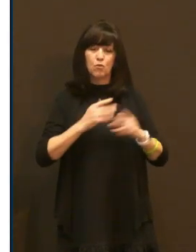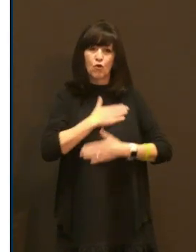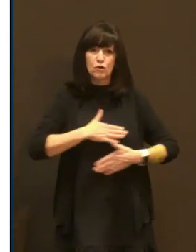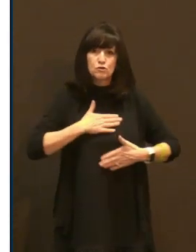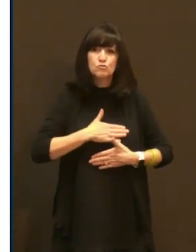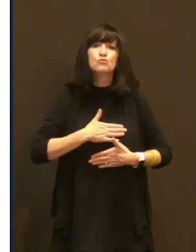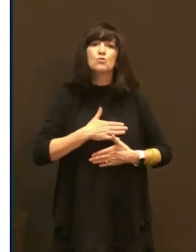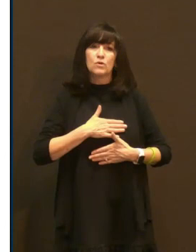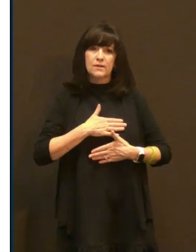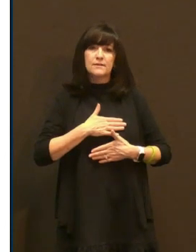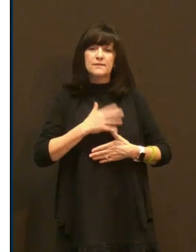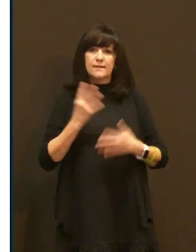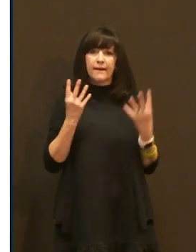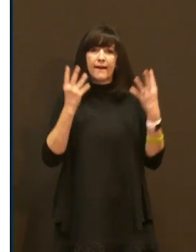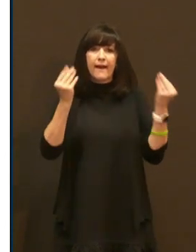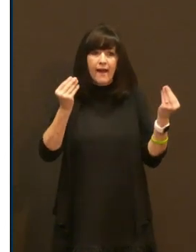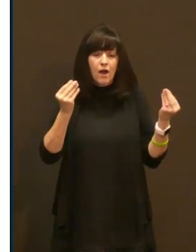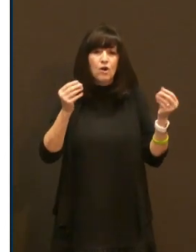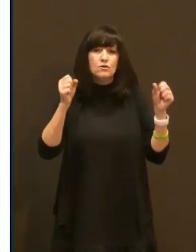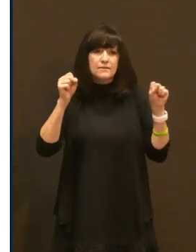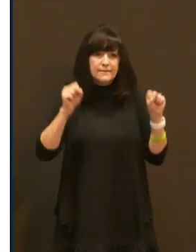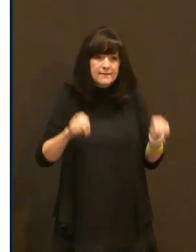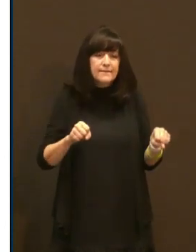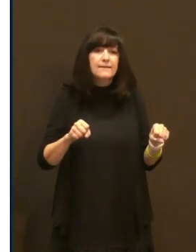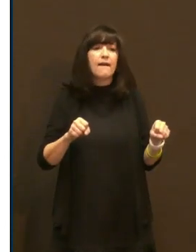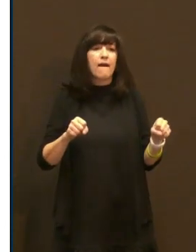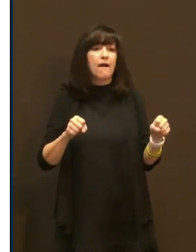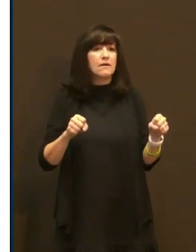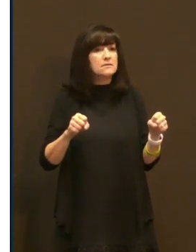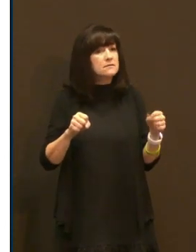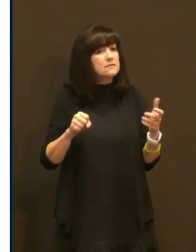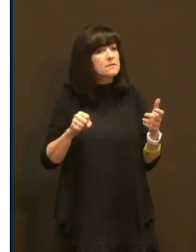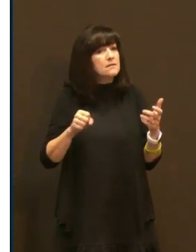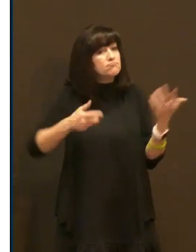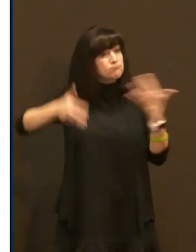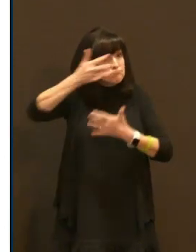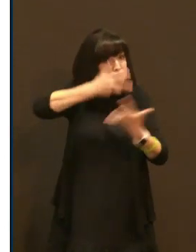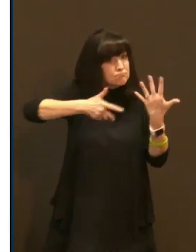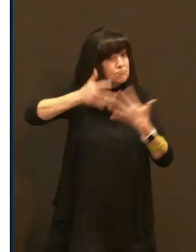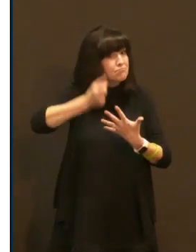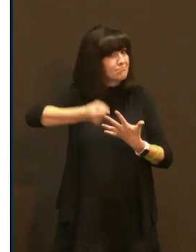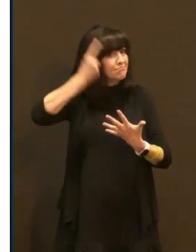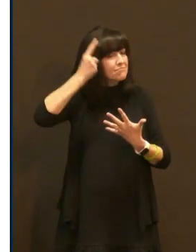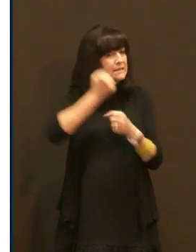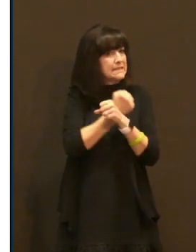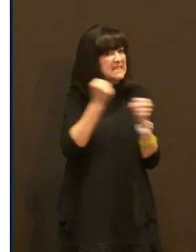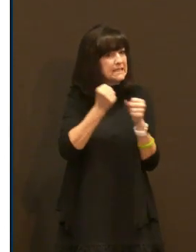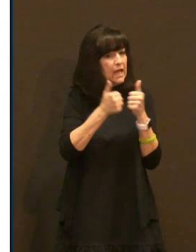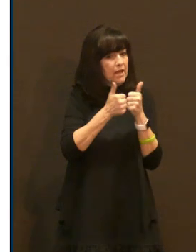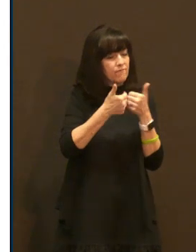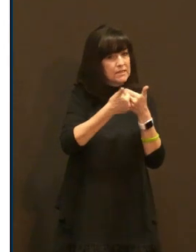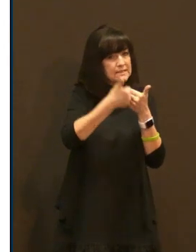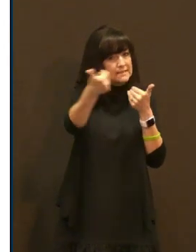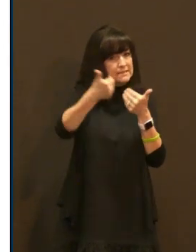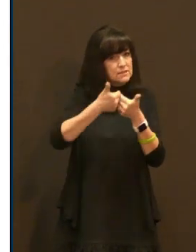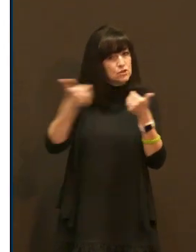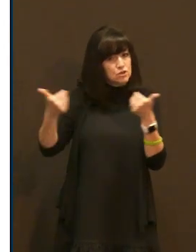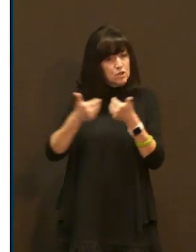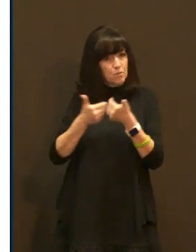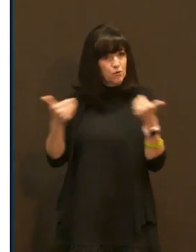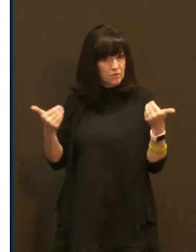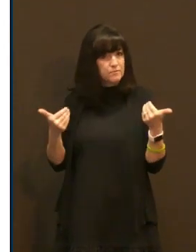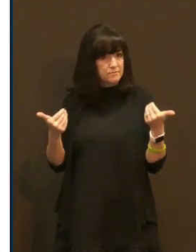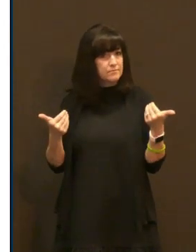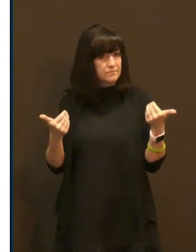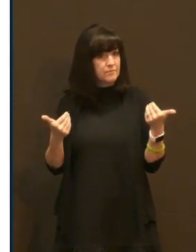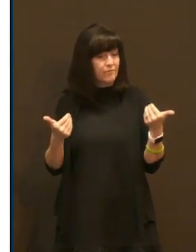that enables the businesses to get revenue and to bring customers back. And customers aren't